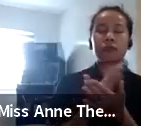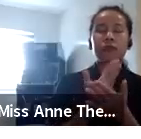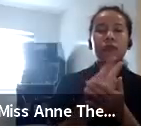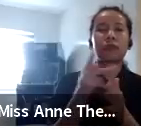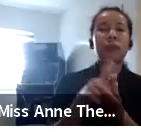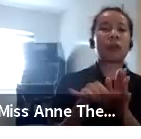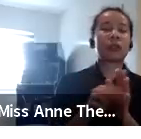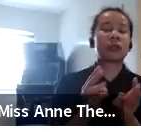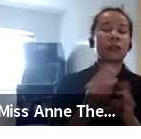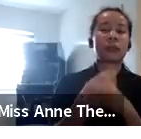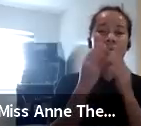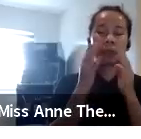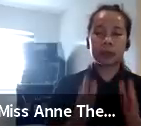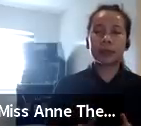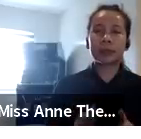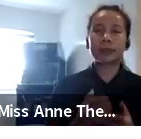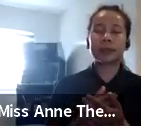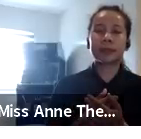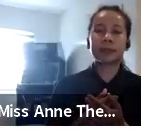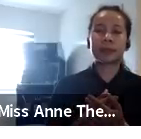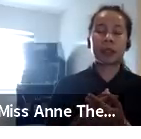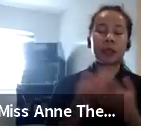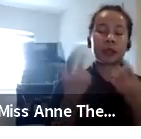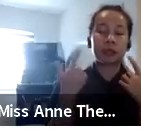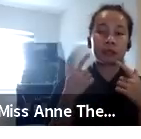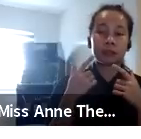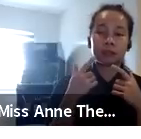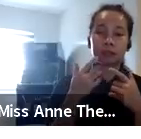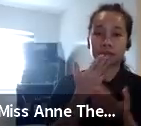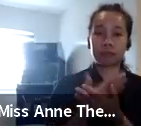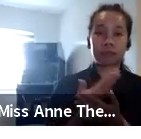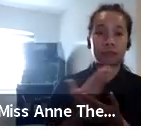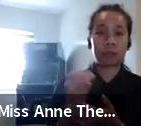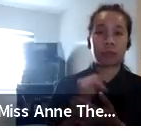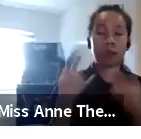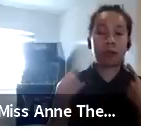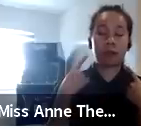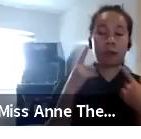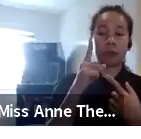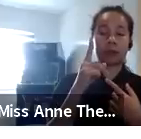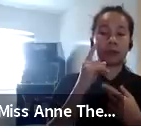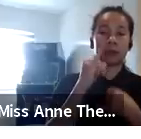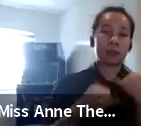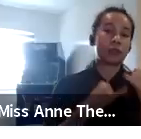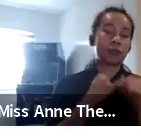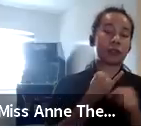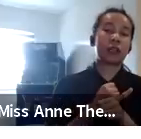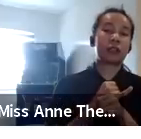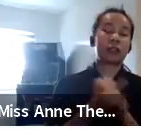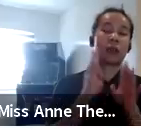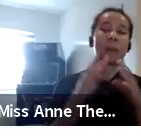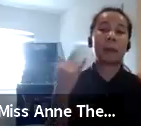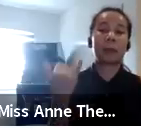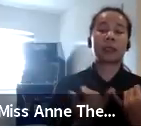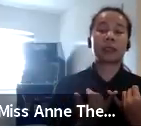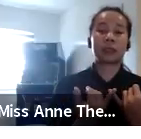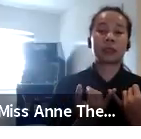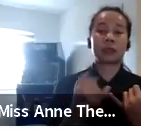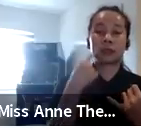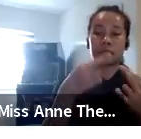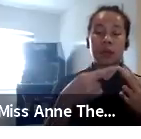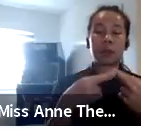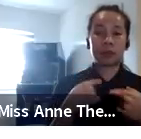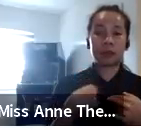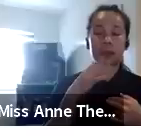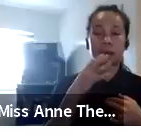policymaker. And luckily, there is this one international, a multinational company who requested me to be